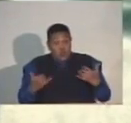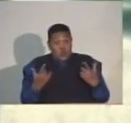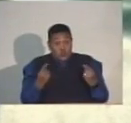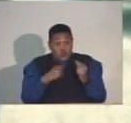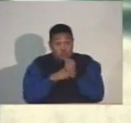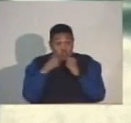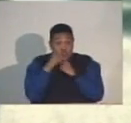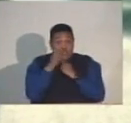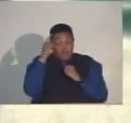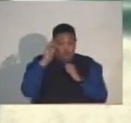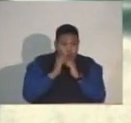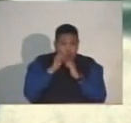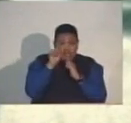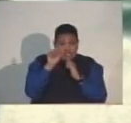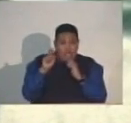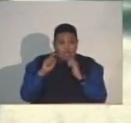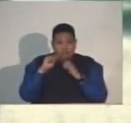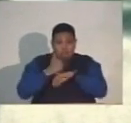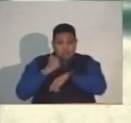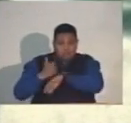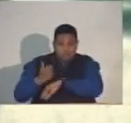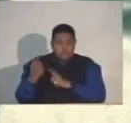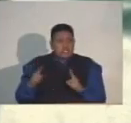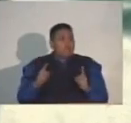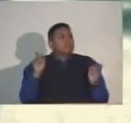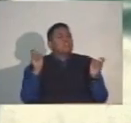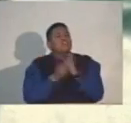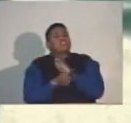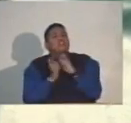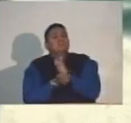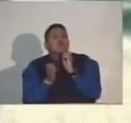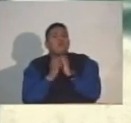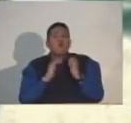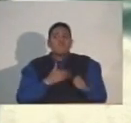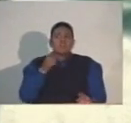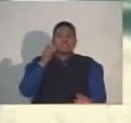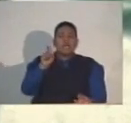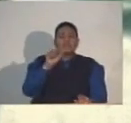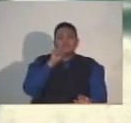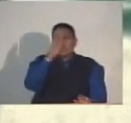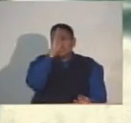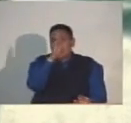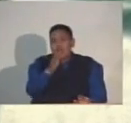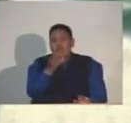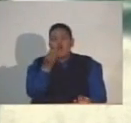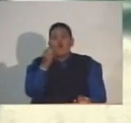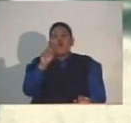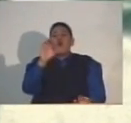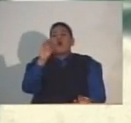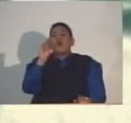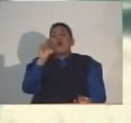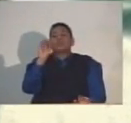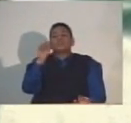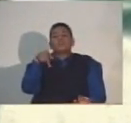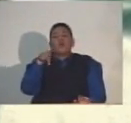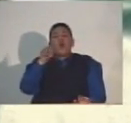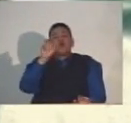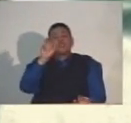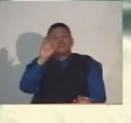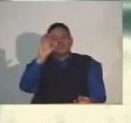structure of our tax arrangement shifts more of our taxes to indirect or consumption taxes